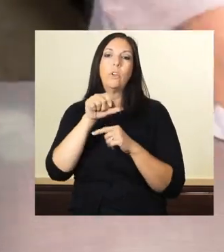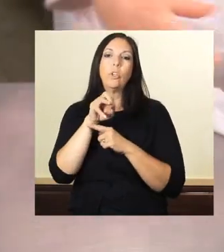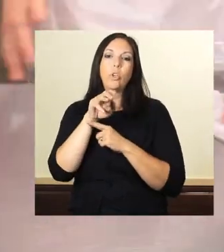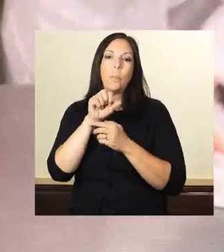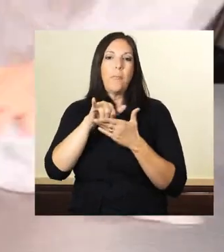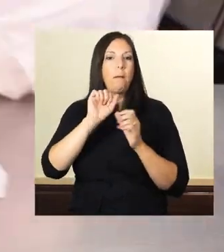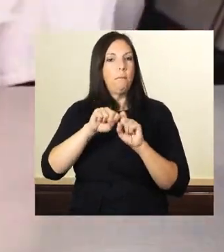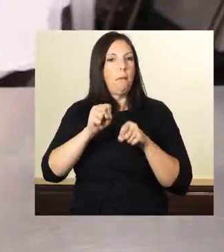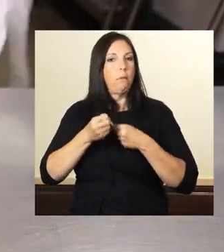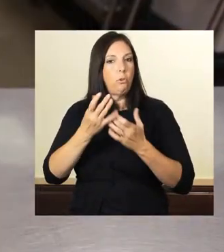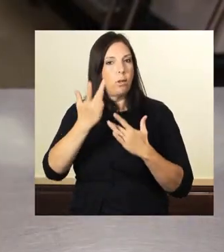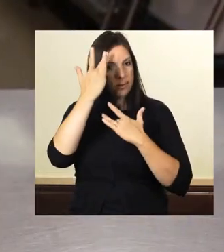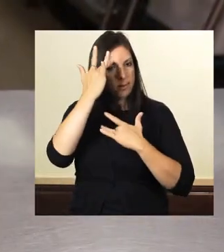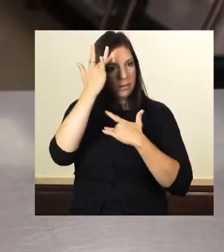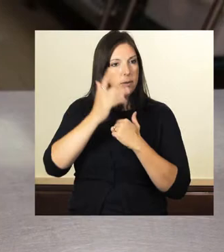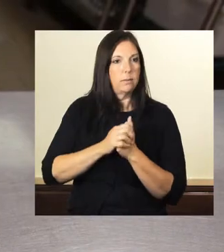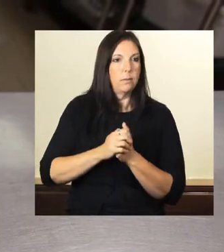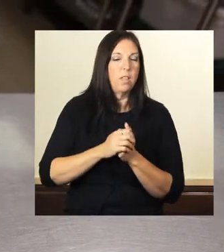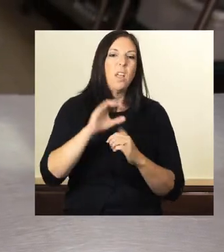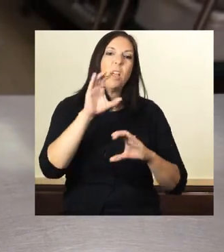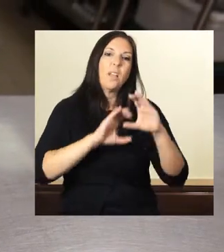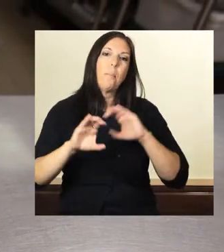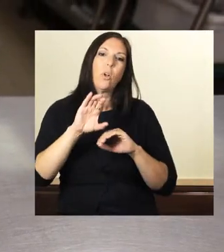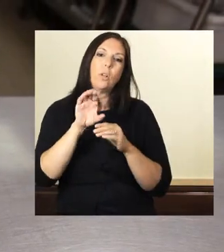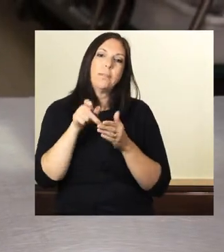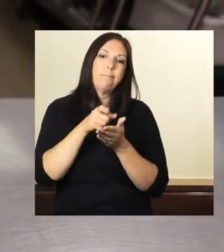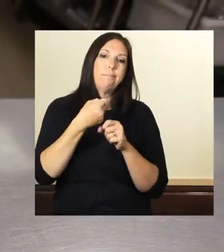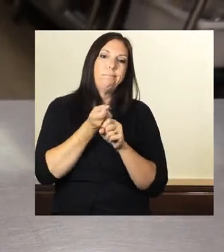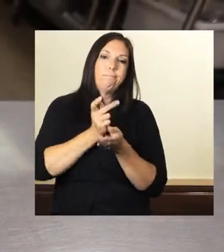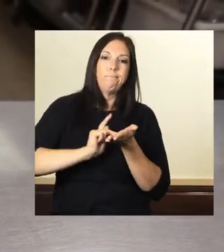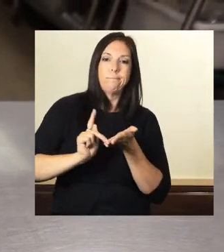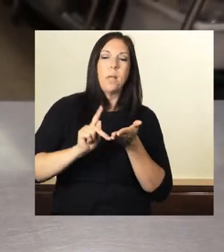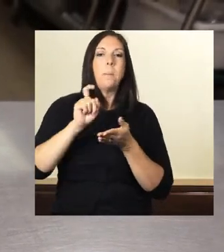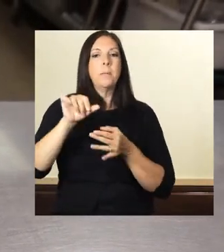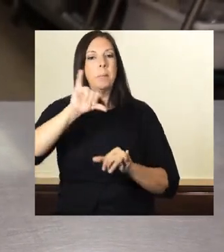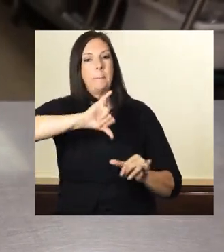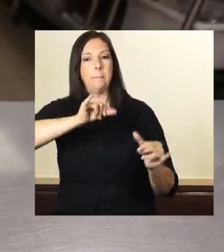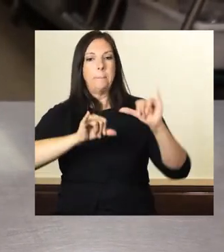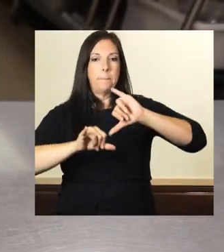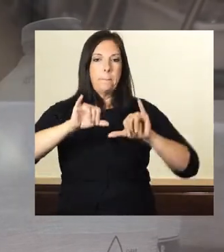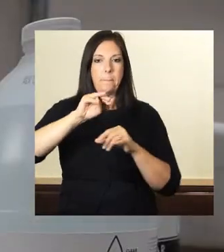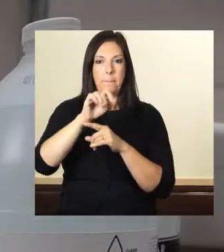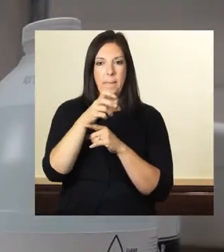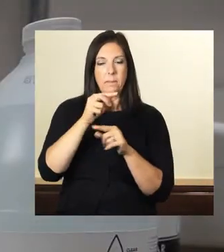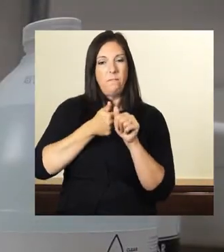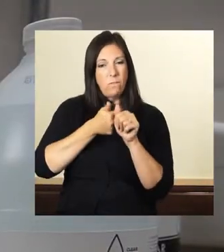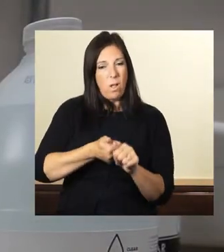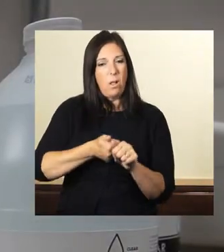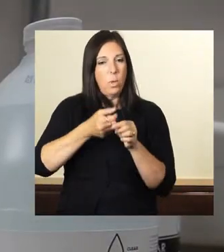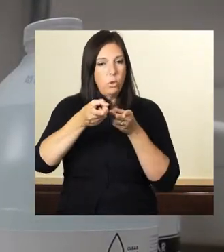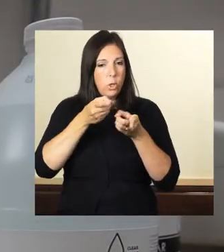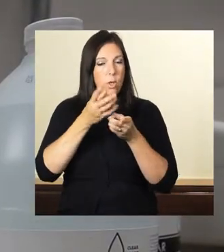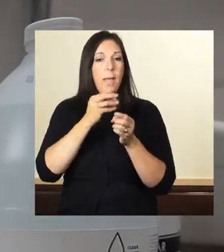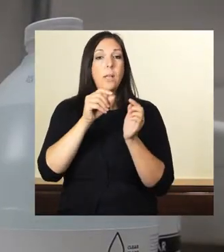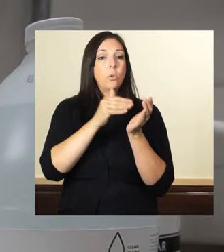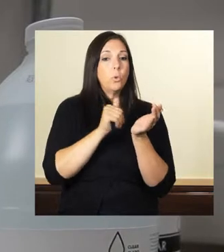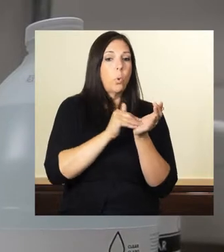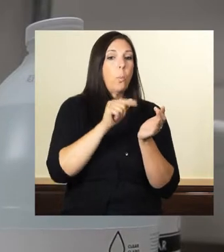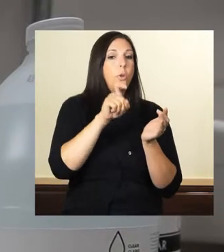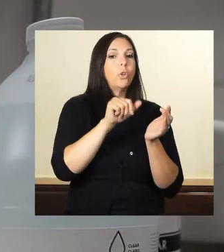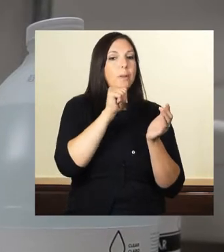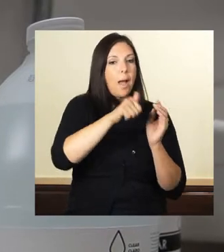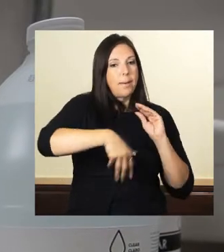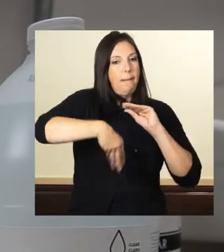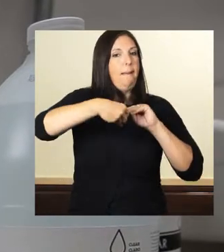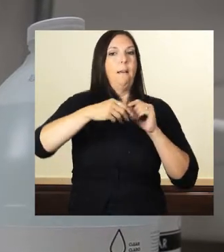and sanitized after each use to remove germs that can cause illness. Chemical sanitizers must be